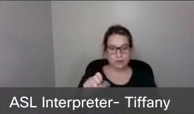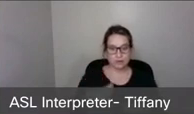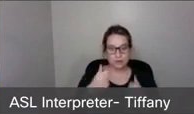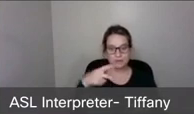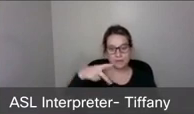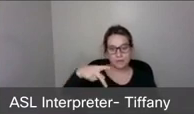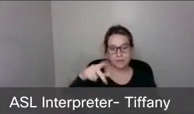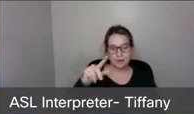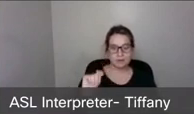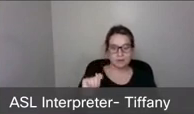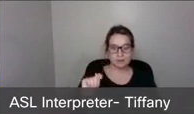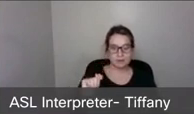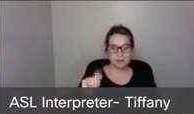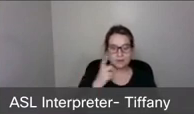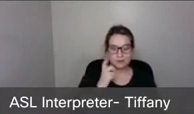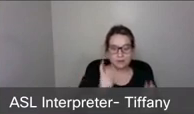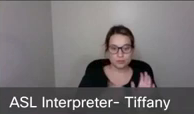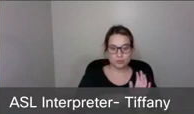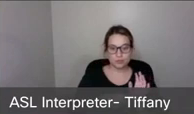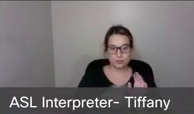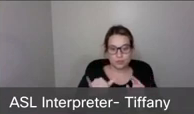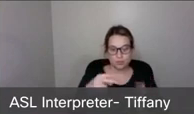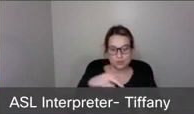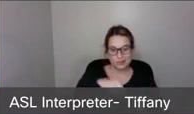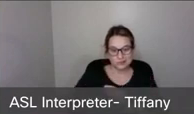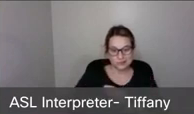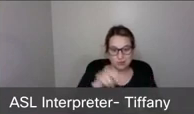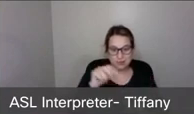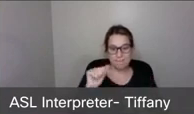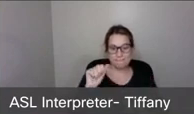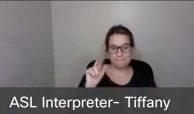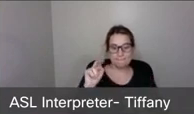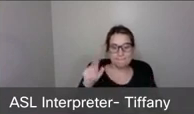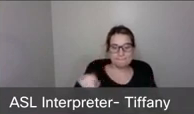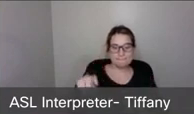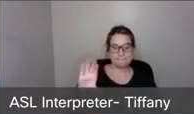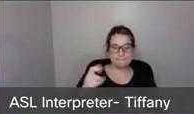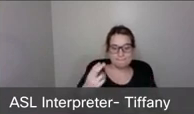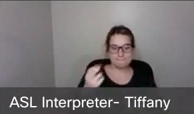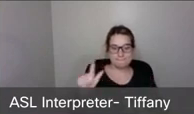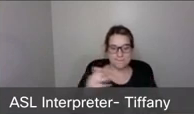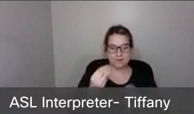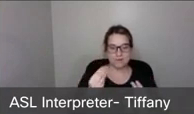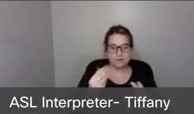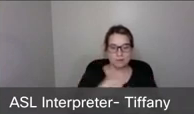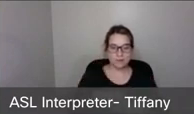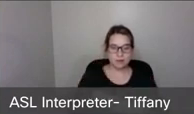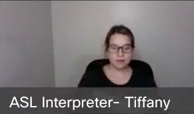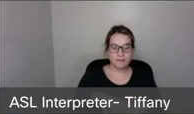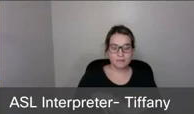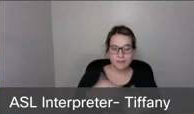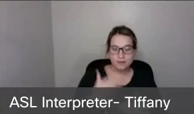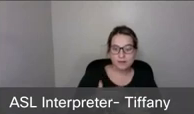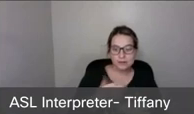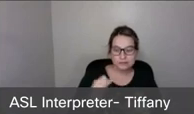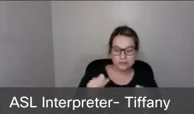Pinetop, and I recognize that I am standing on Apache land. I am thankful that I was able to live and teach